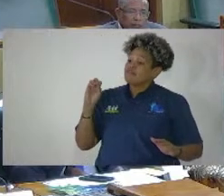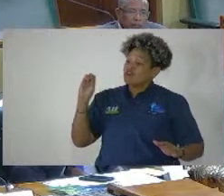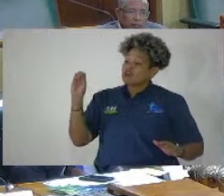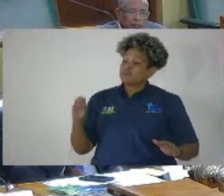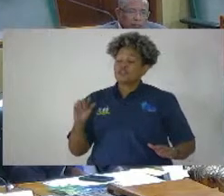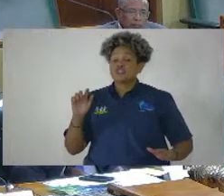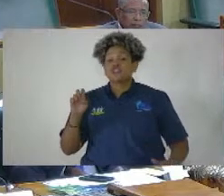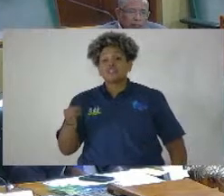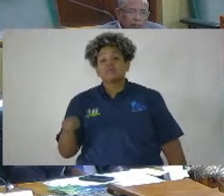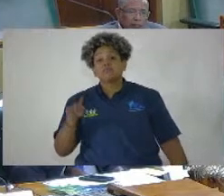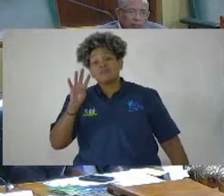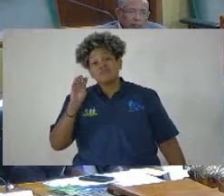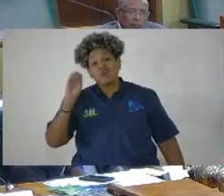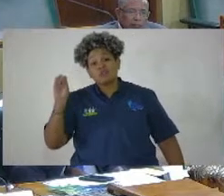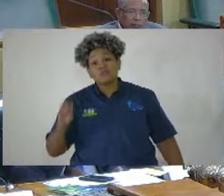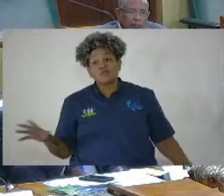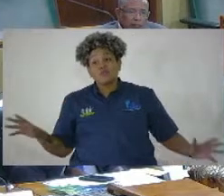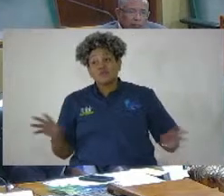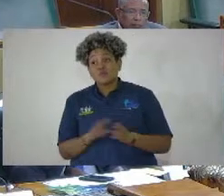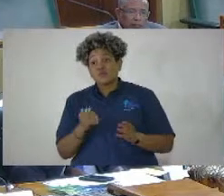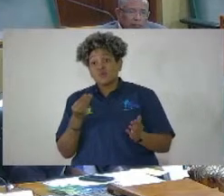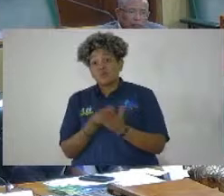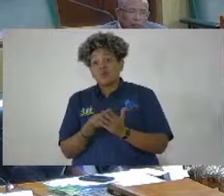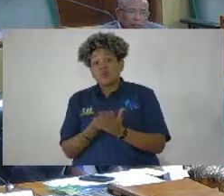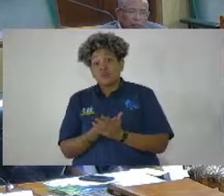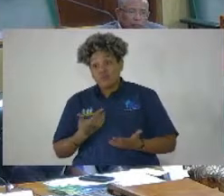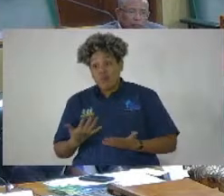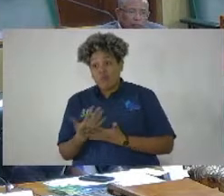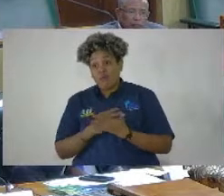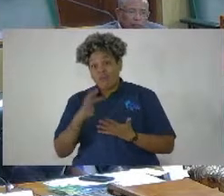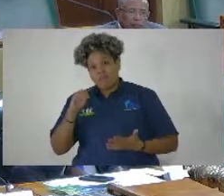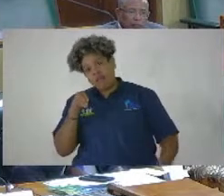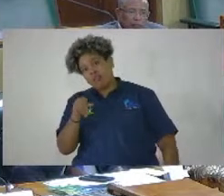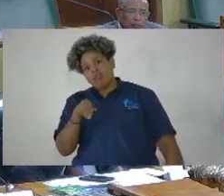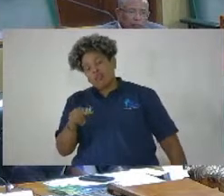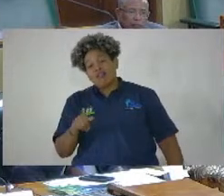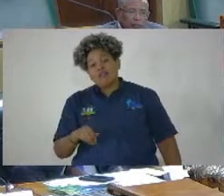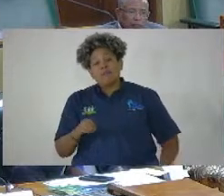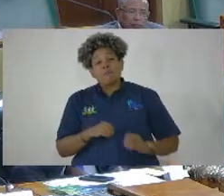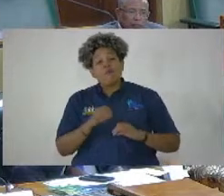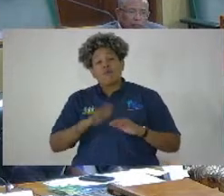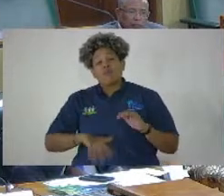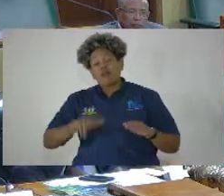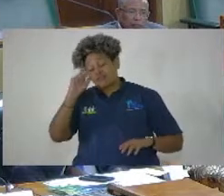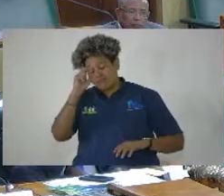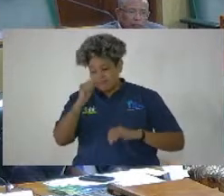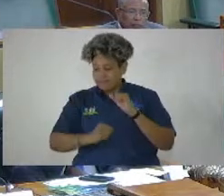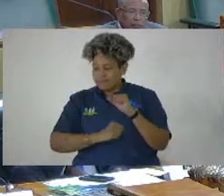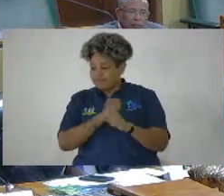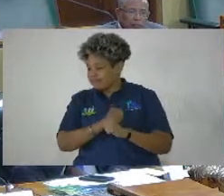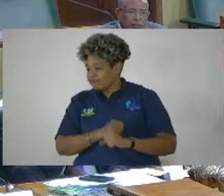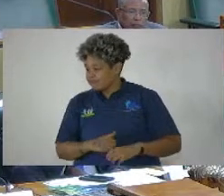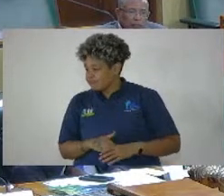GDP, that took more than a generation, 30 years,